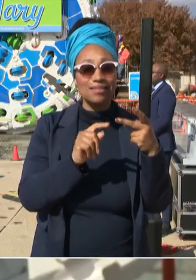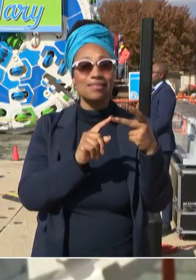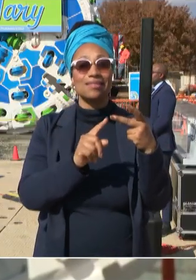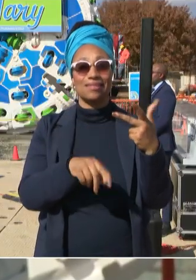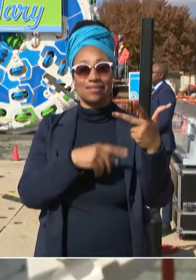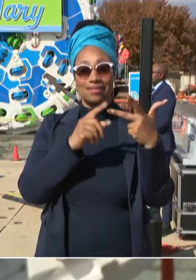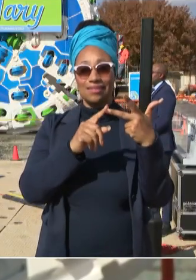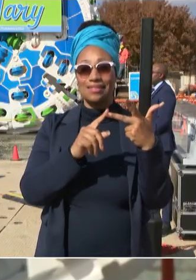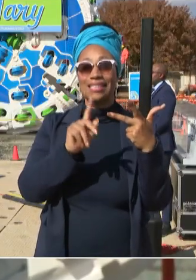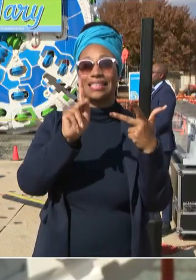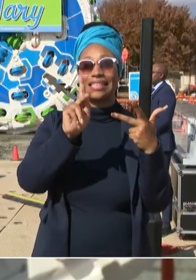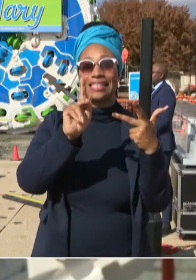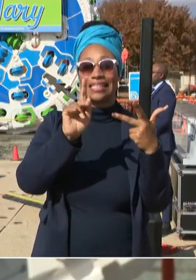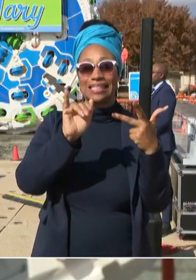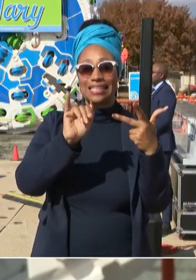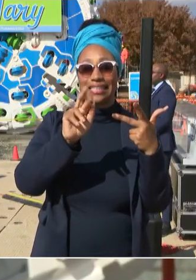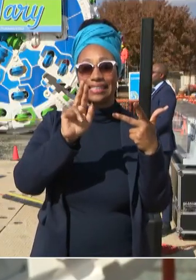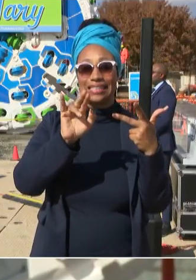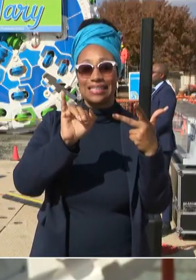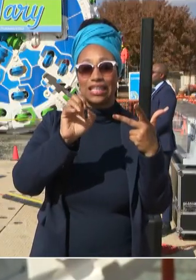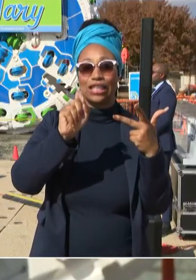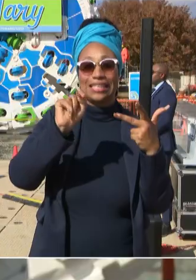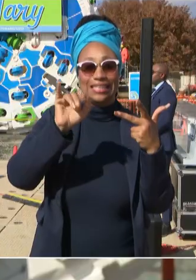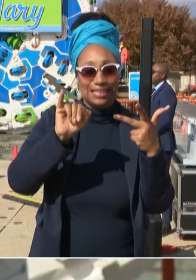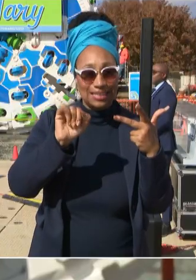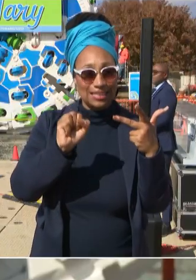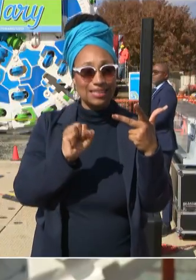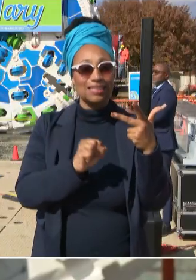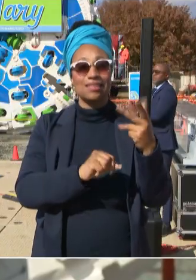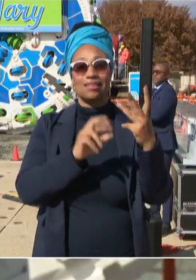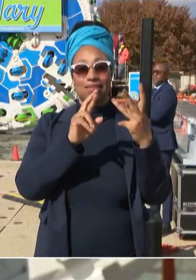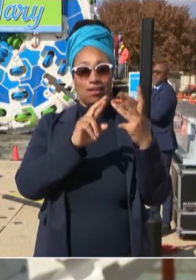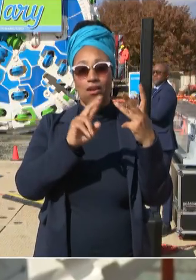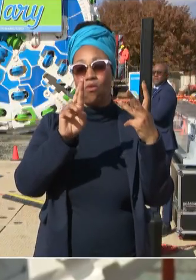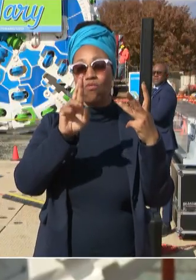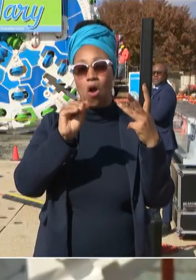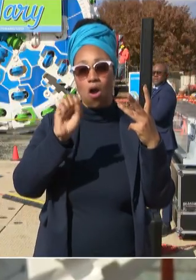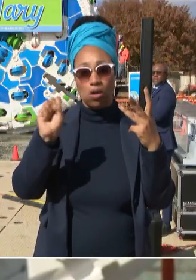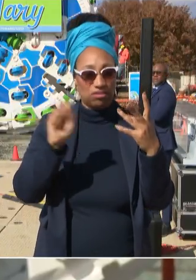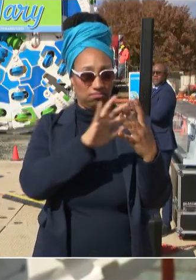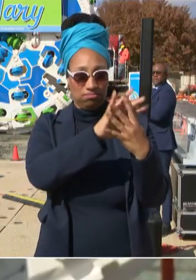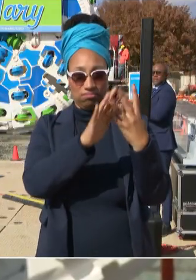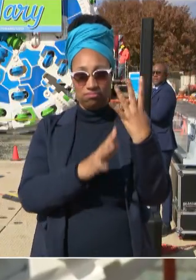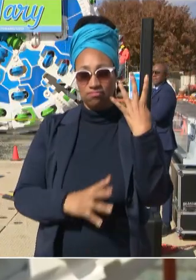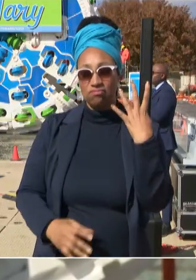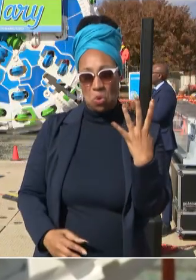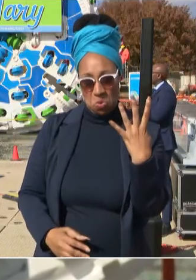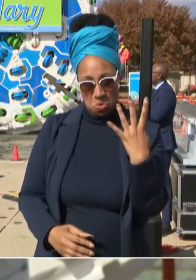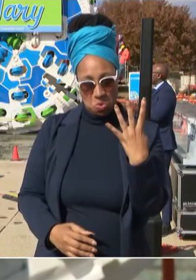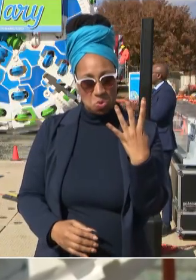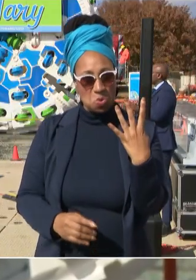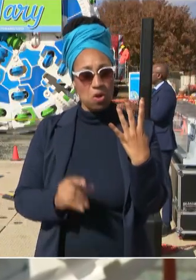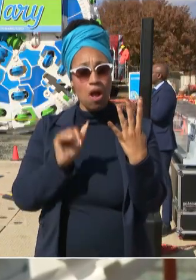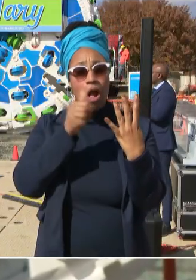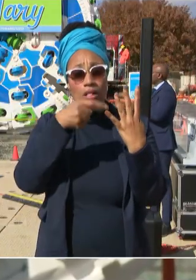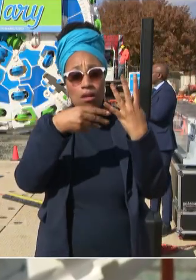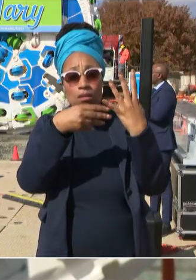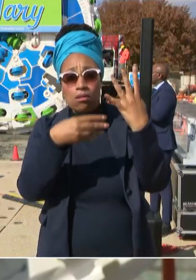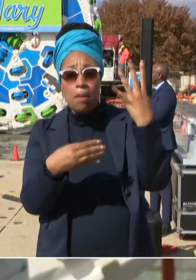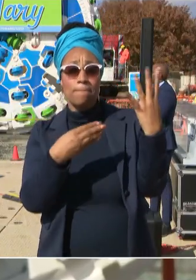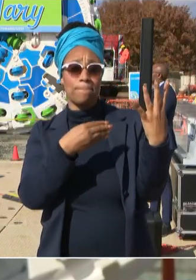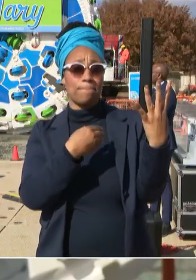We would also like to welcome any members of our board that I might have omitted, any elected